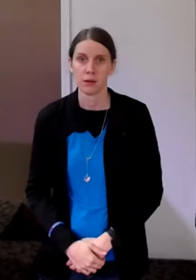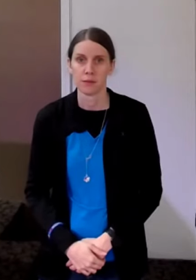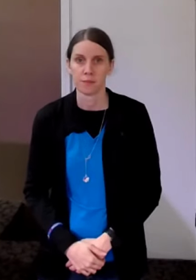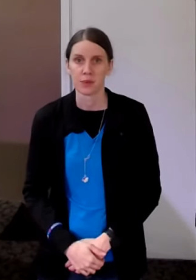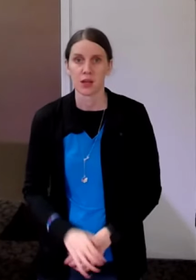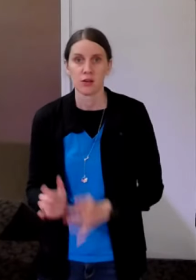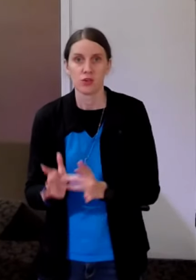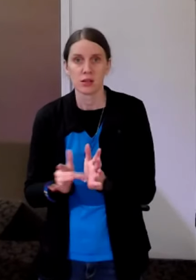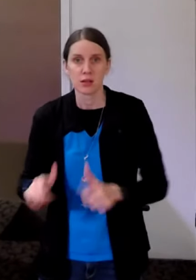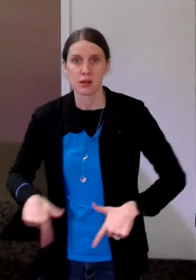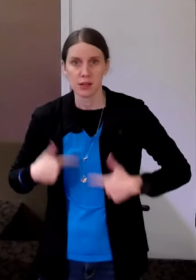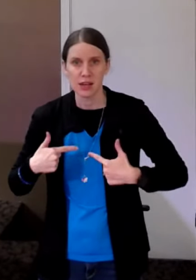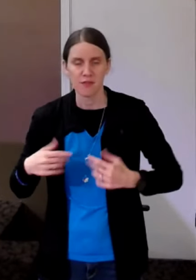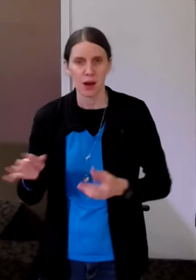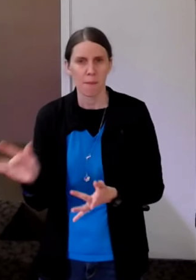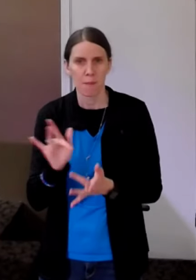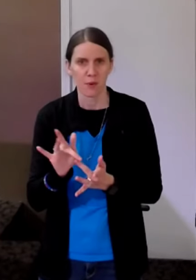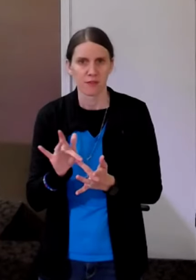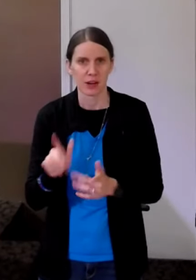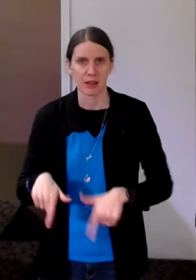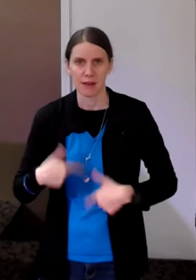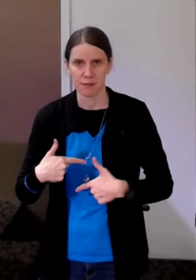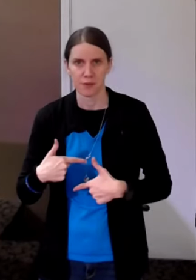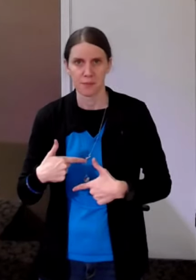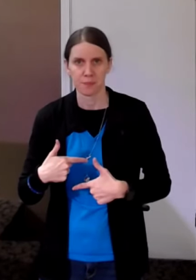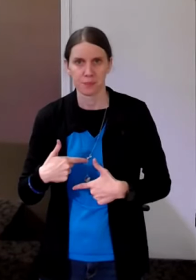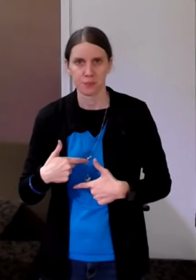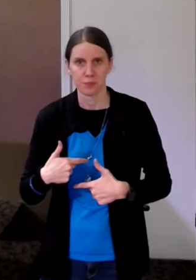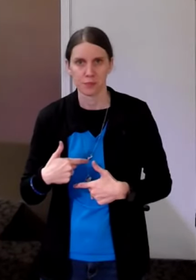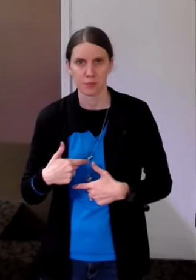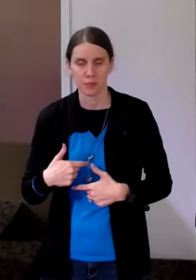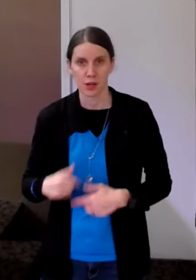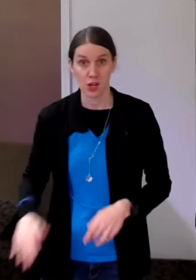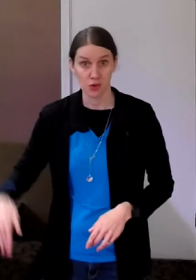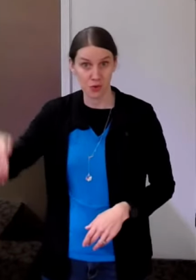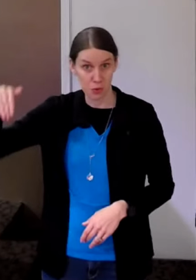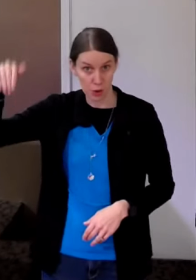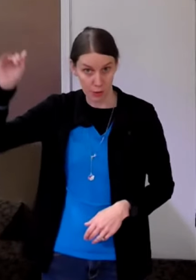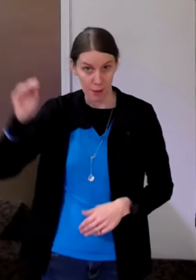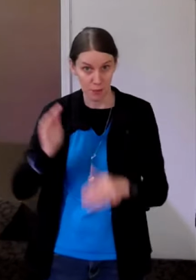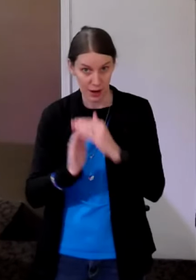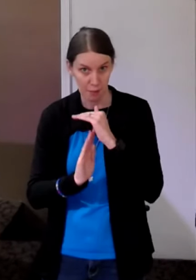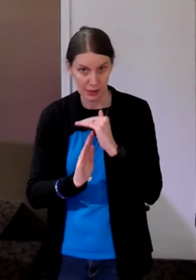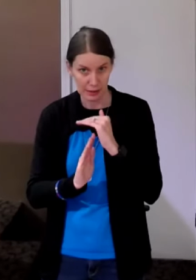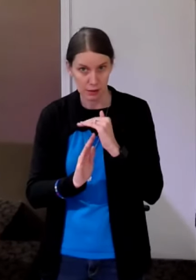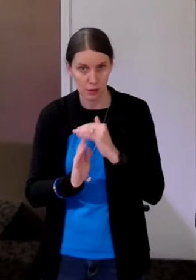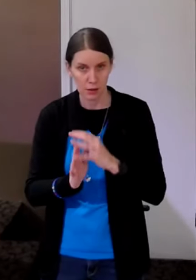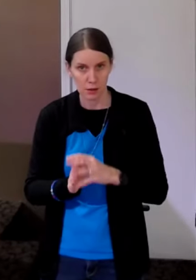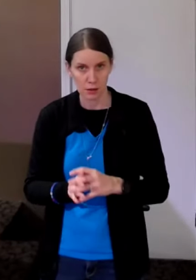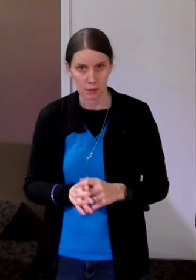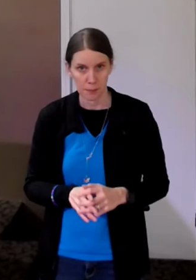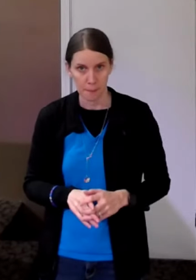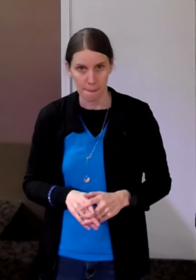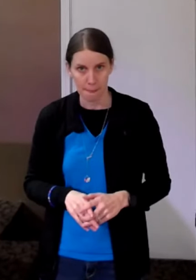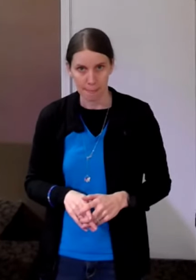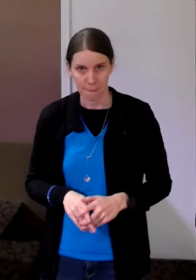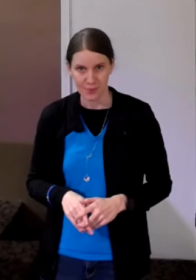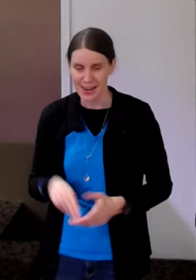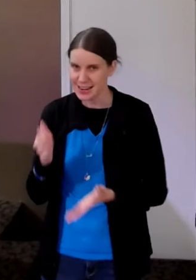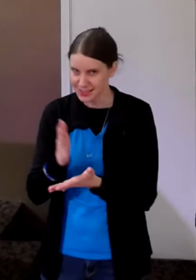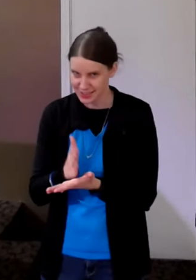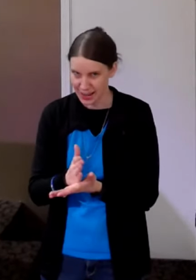He lived this perfect life. And going through life humbly as He did, He still took